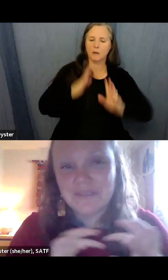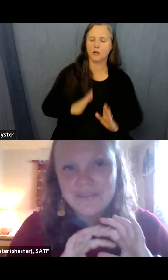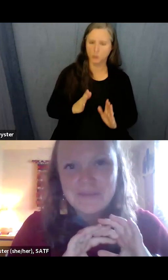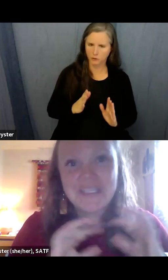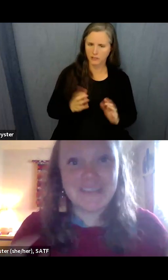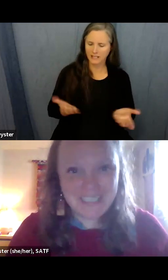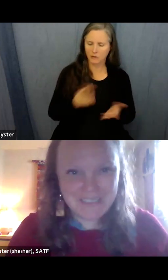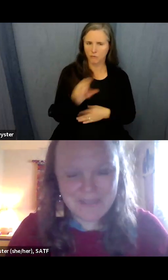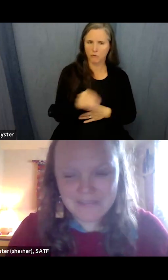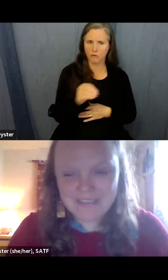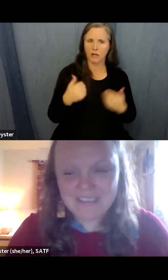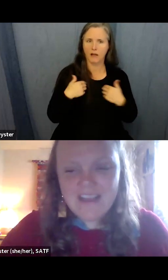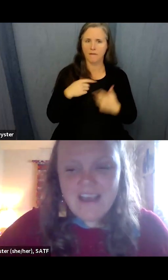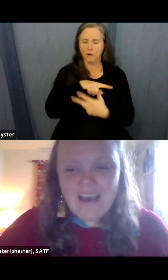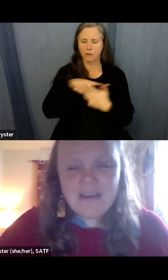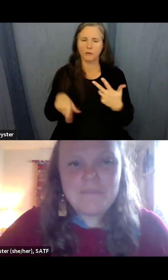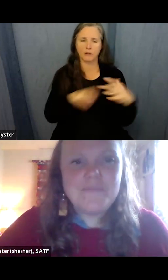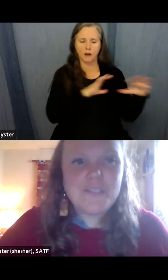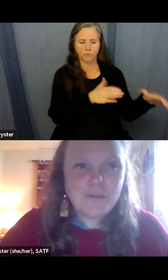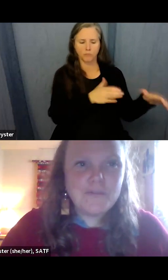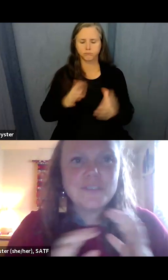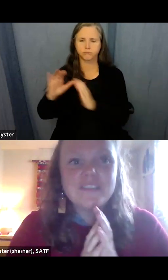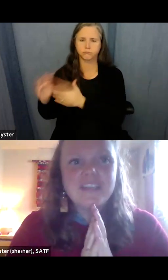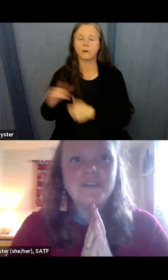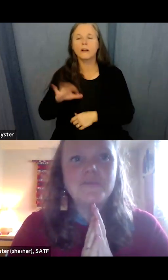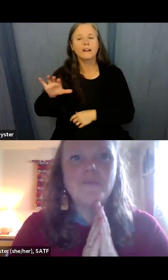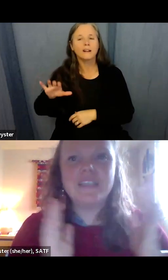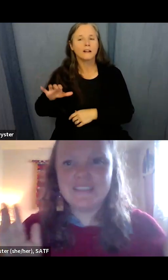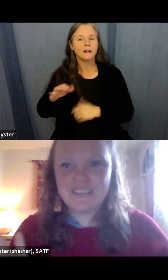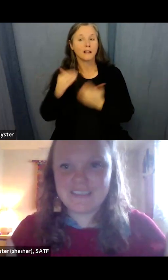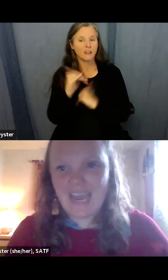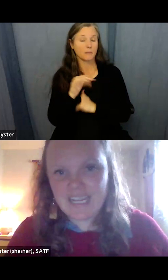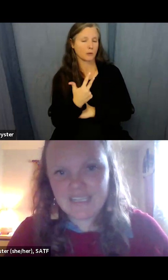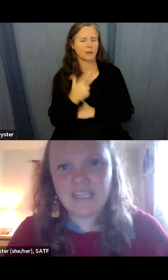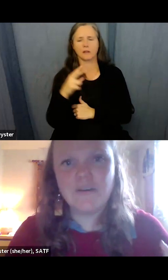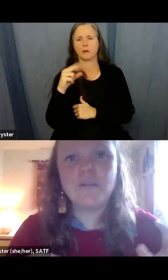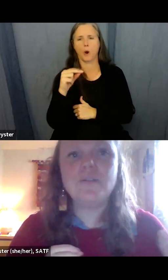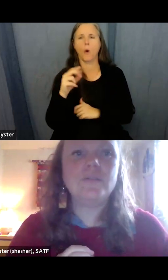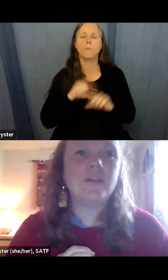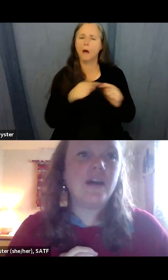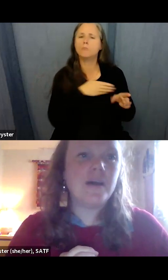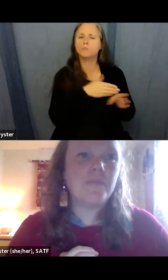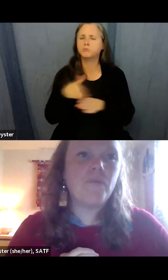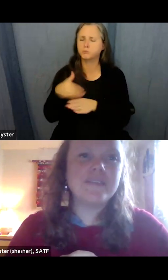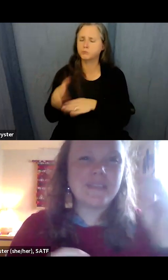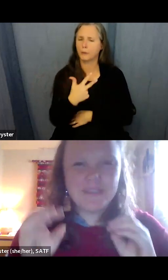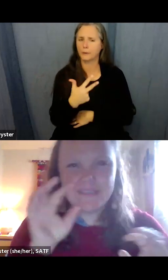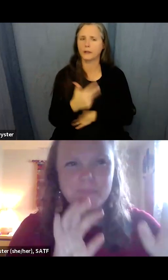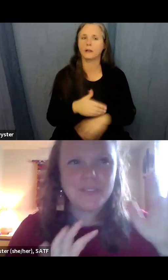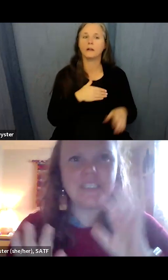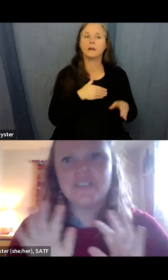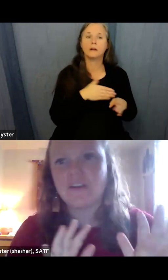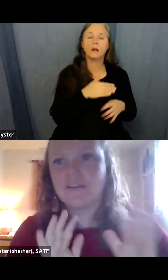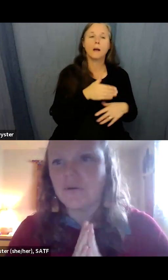establish some clarity around. So first, wanting to just highlight what some of